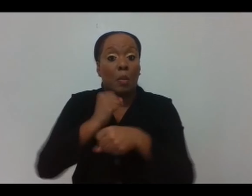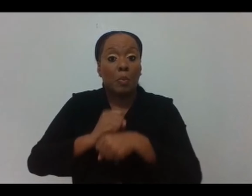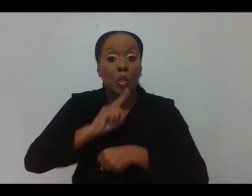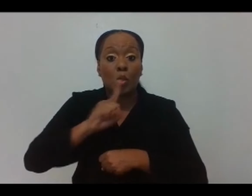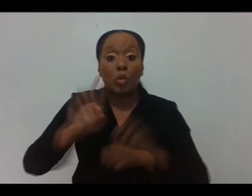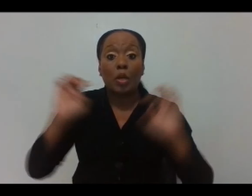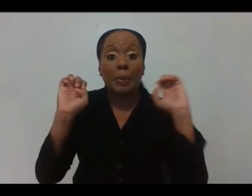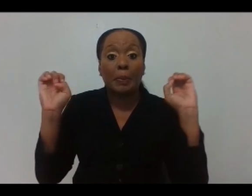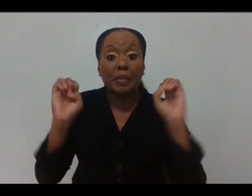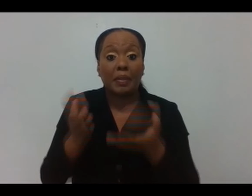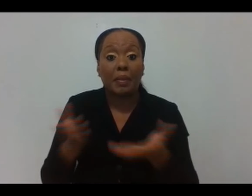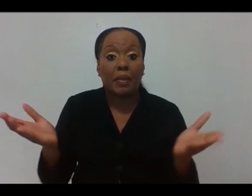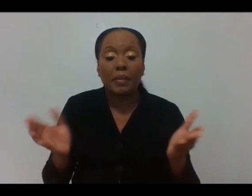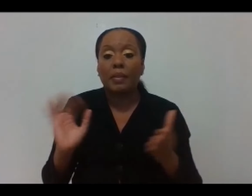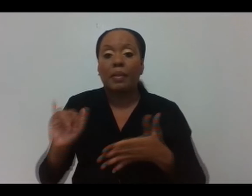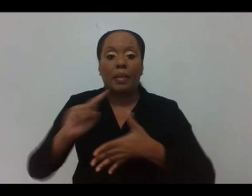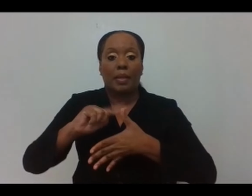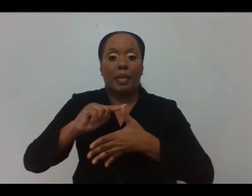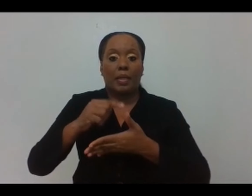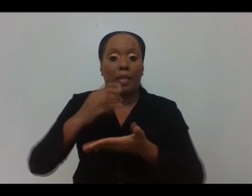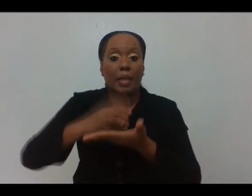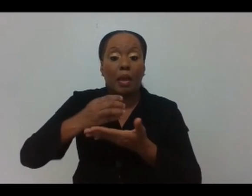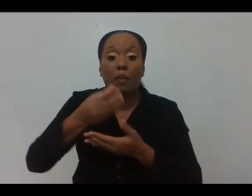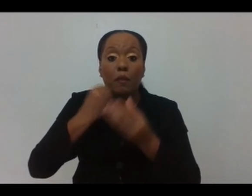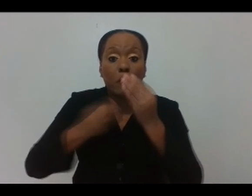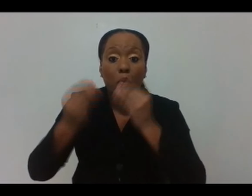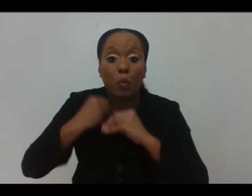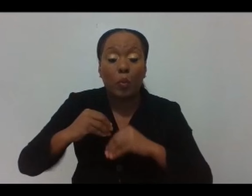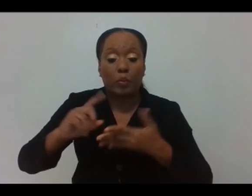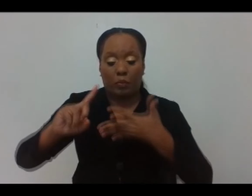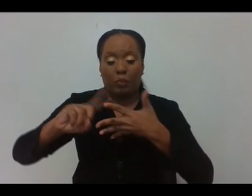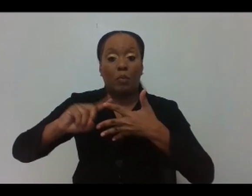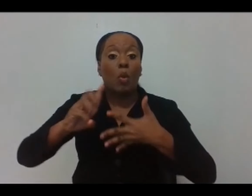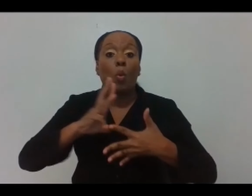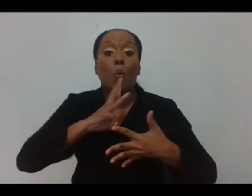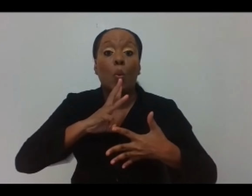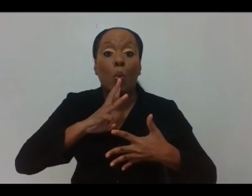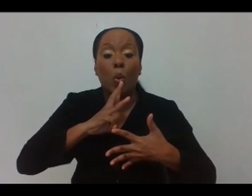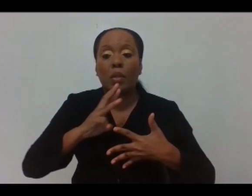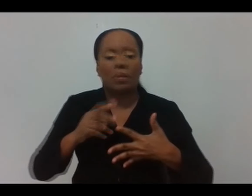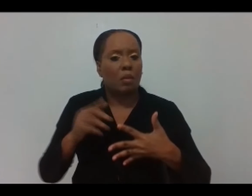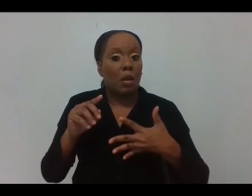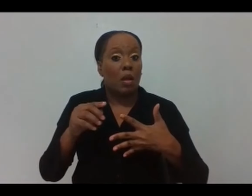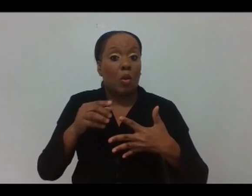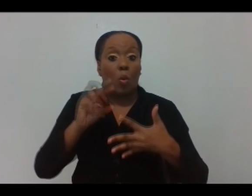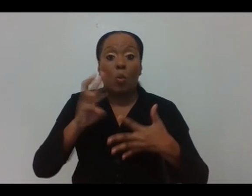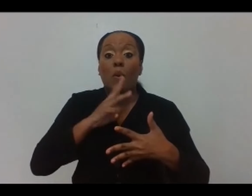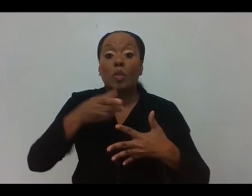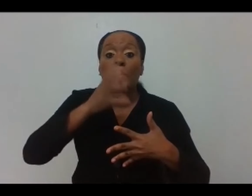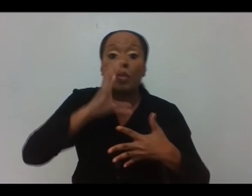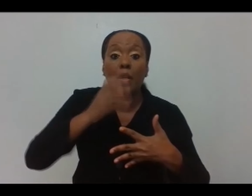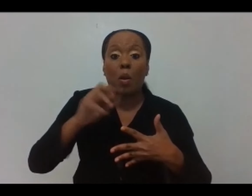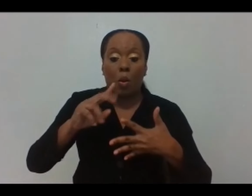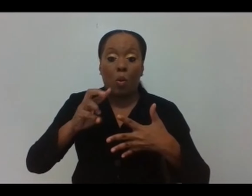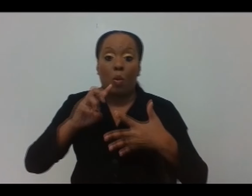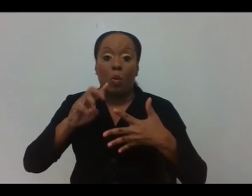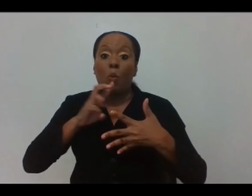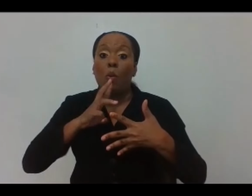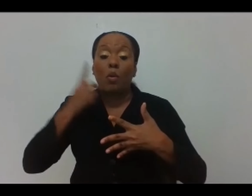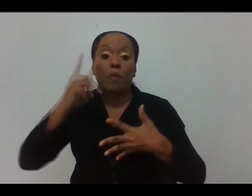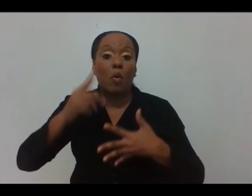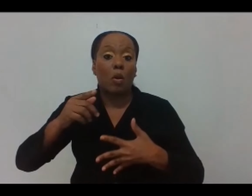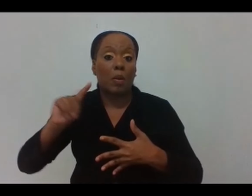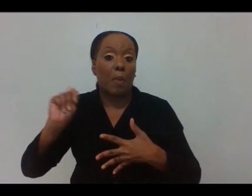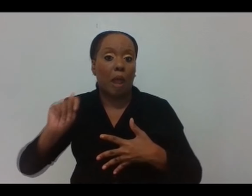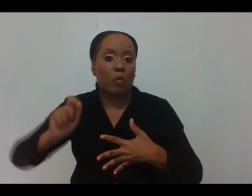of non-perishable items. You have adequate drinking water. You have water as well that you can flush toilets when you need raises. Please check on